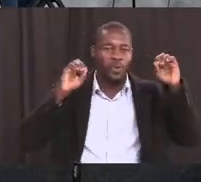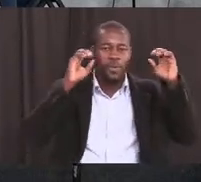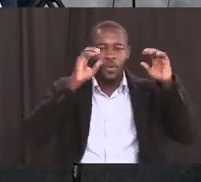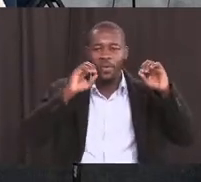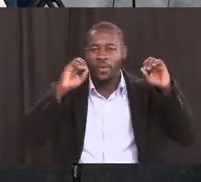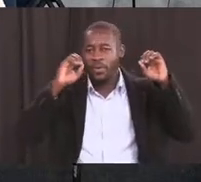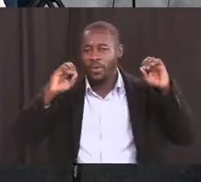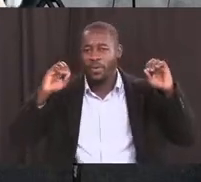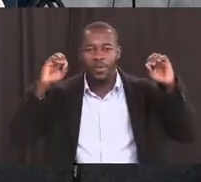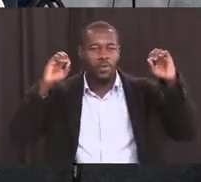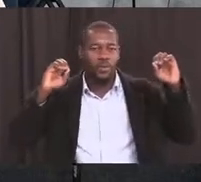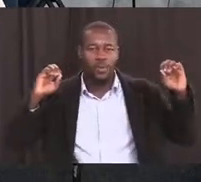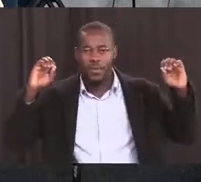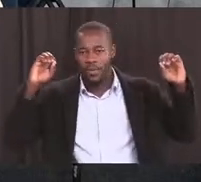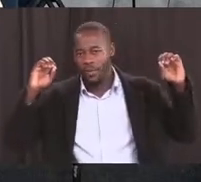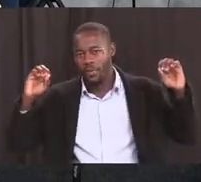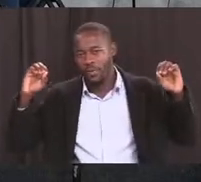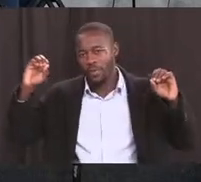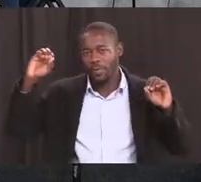ooh,